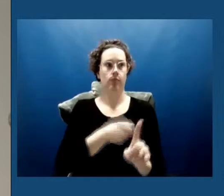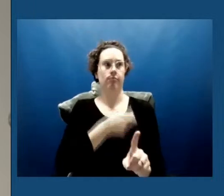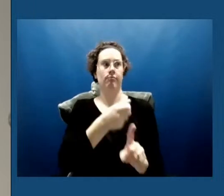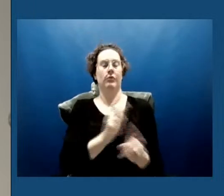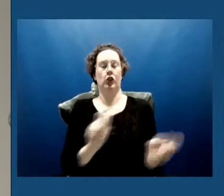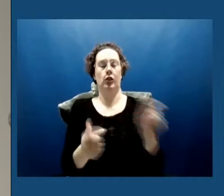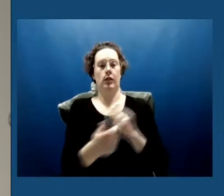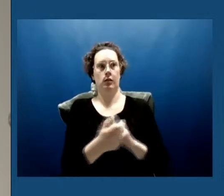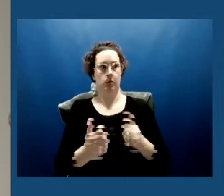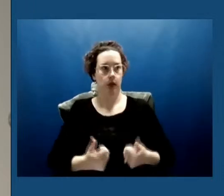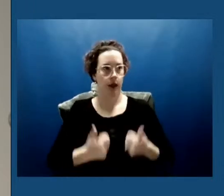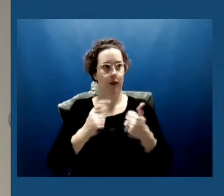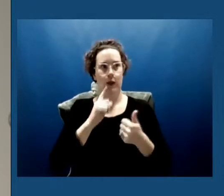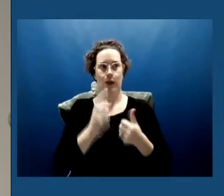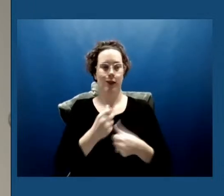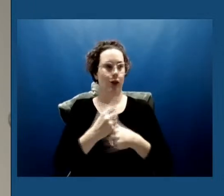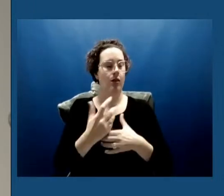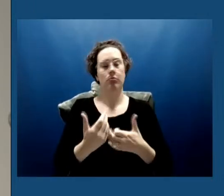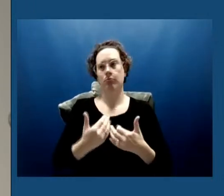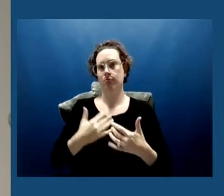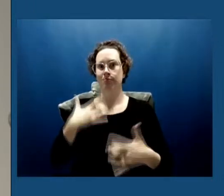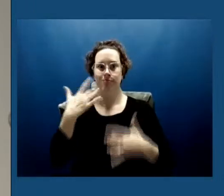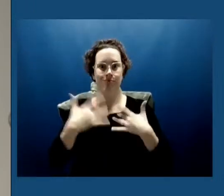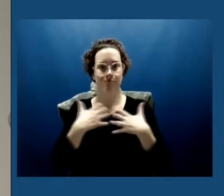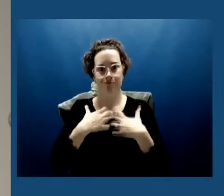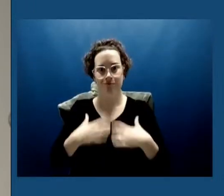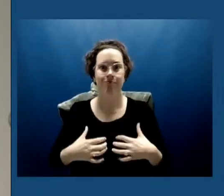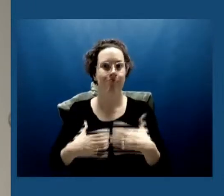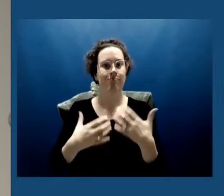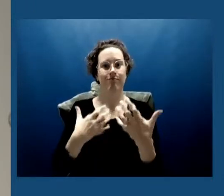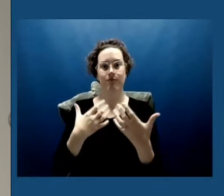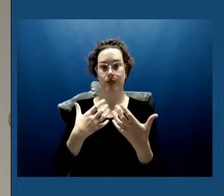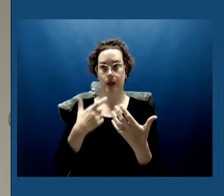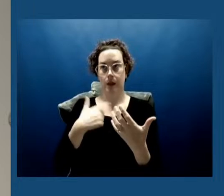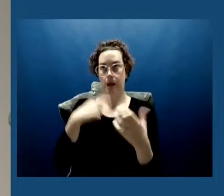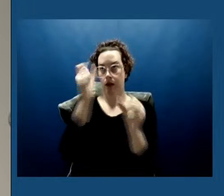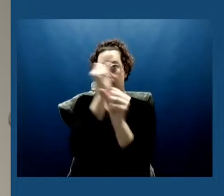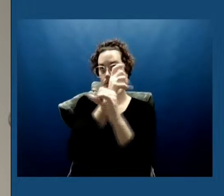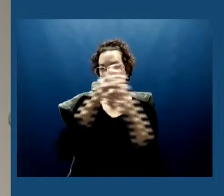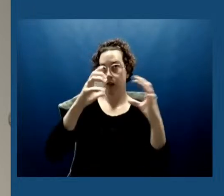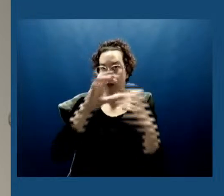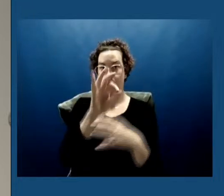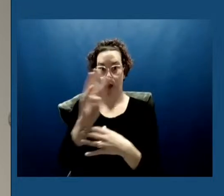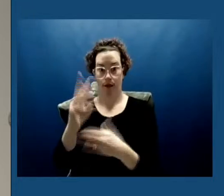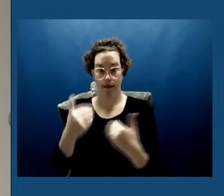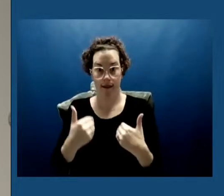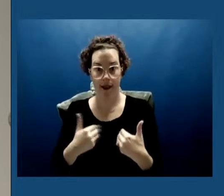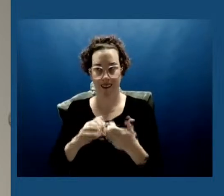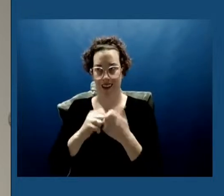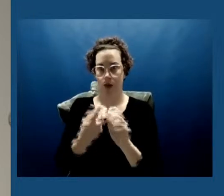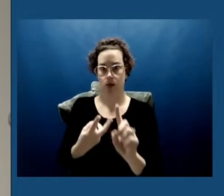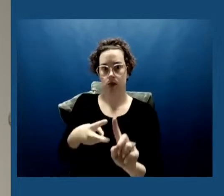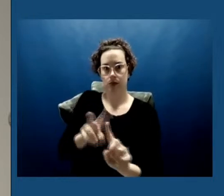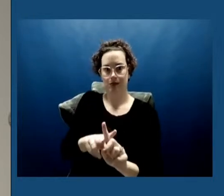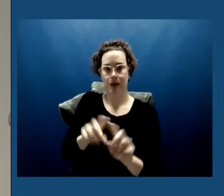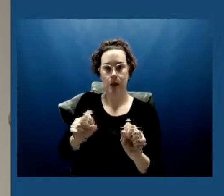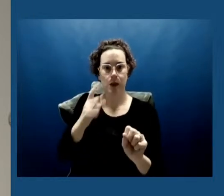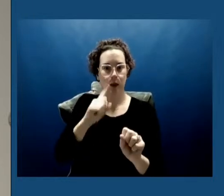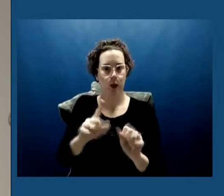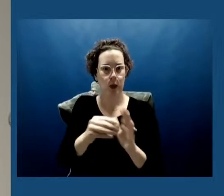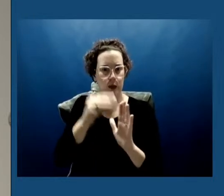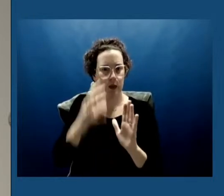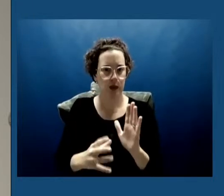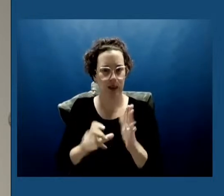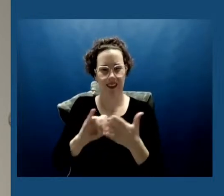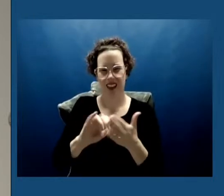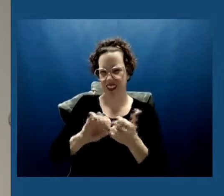the fire underneath me to say, all right, here's the framework that I got. How can I make this possible for my students? So it's kind of, I guess, how I